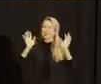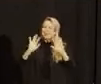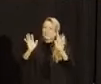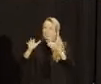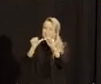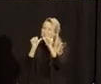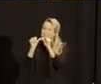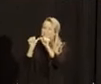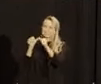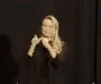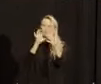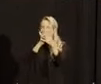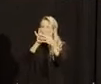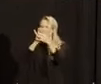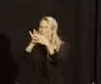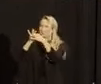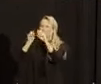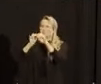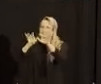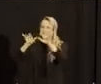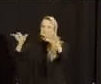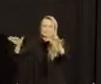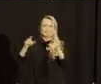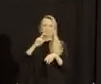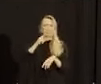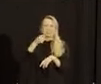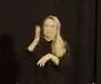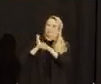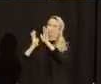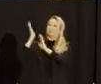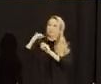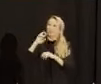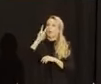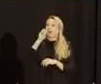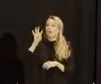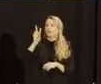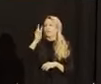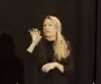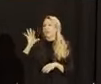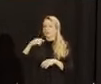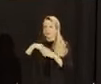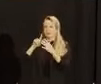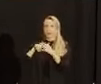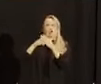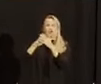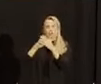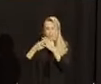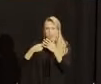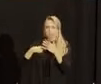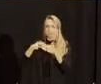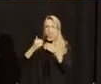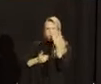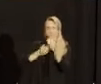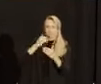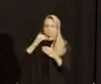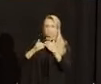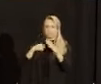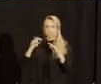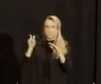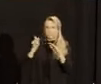2004, 2005, that when I was just starting out on my journey that I would be making